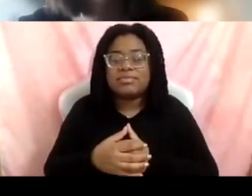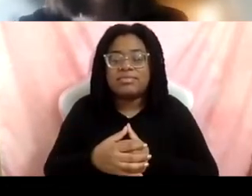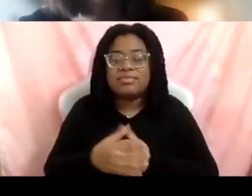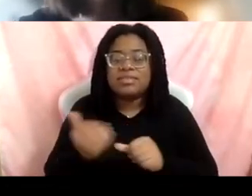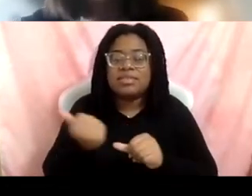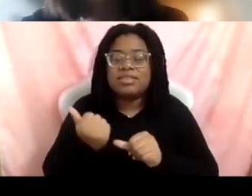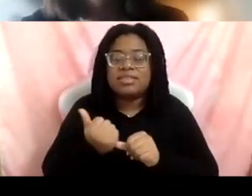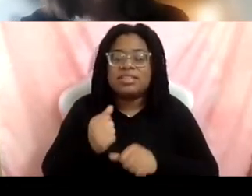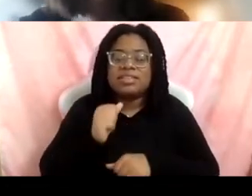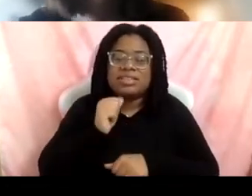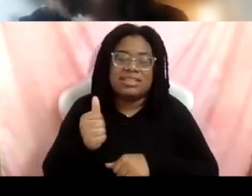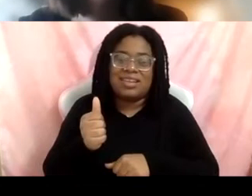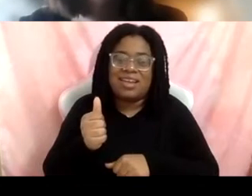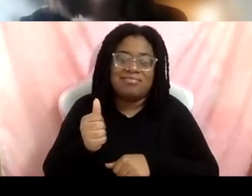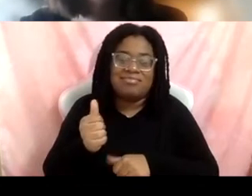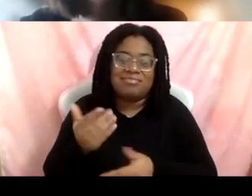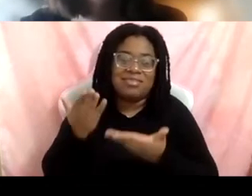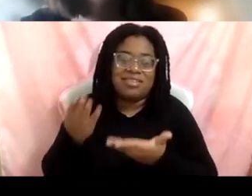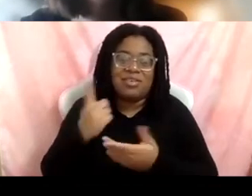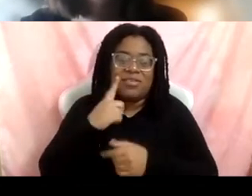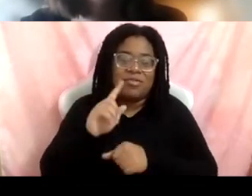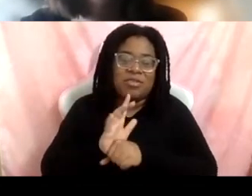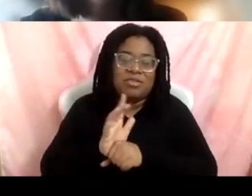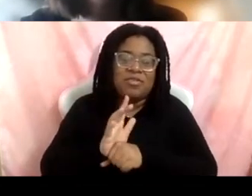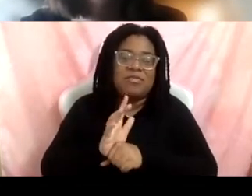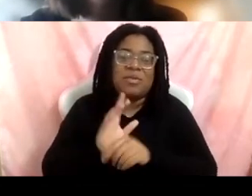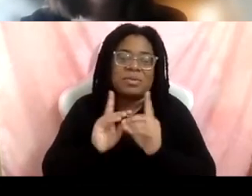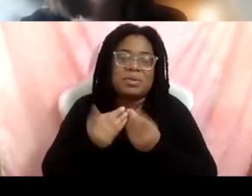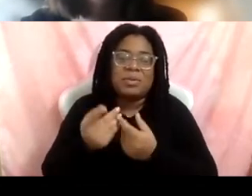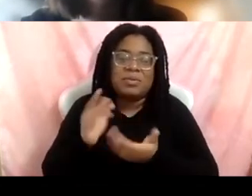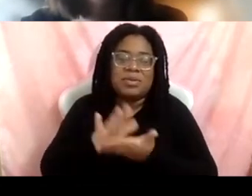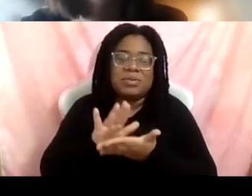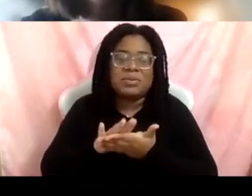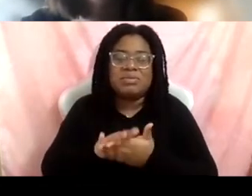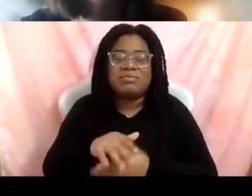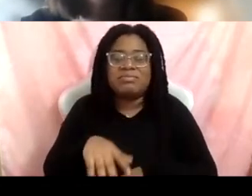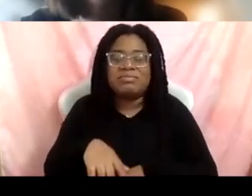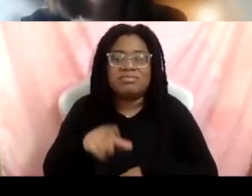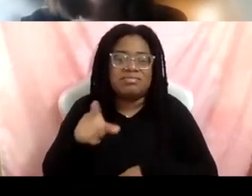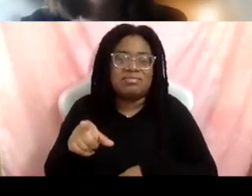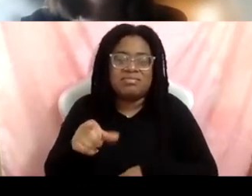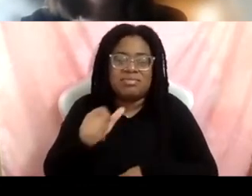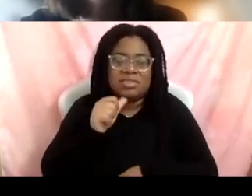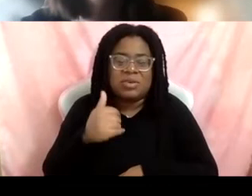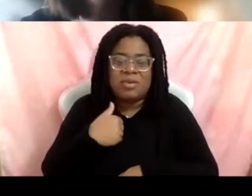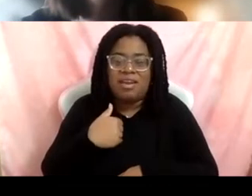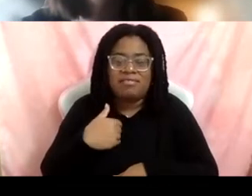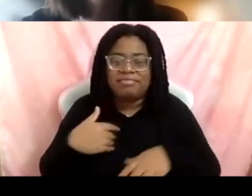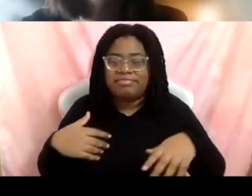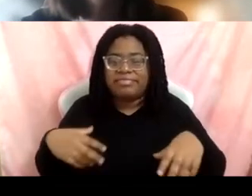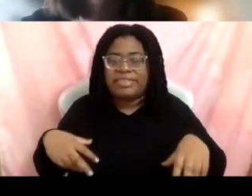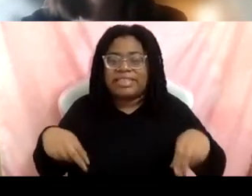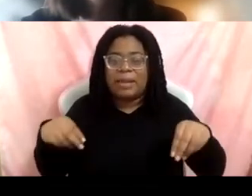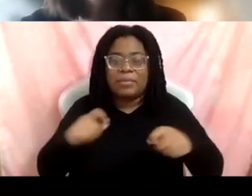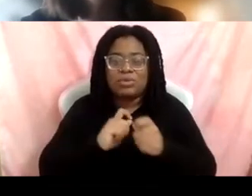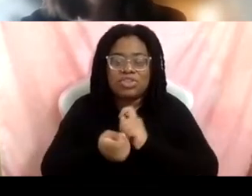assistance just does not exist within the film department at school, as they also have no diaper changing stations in the